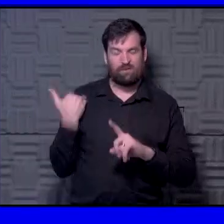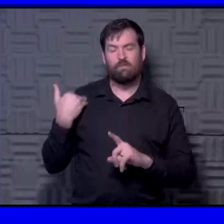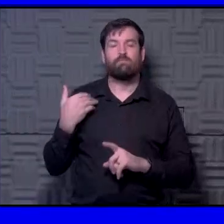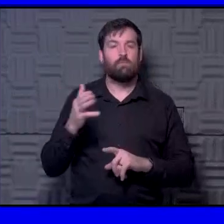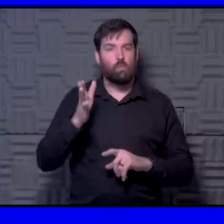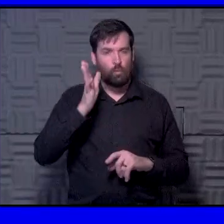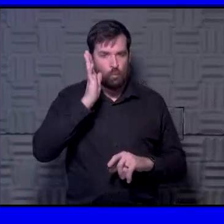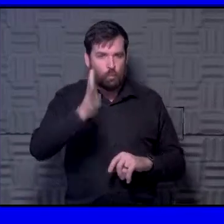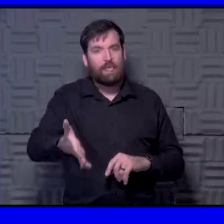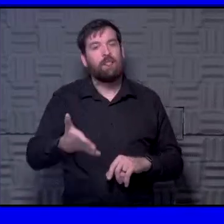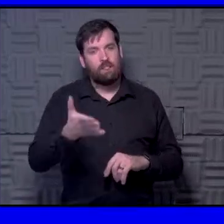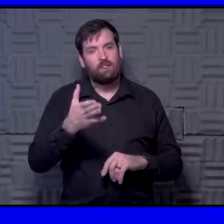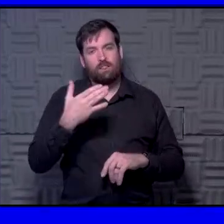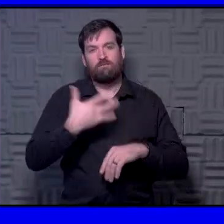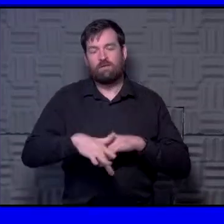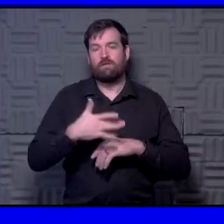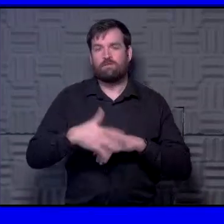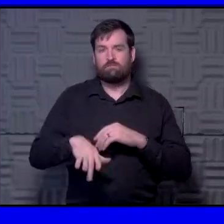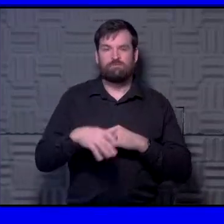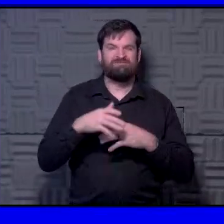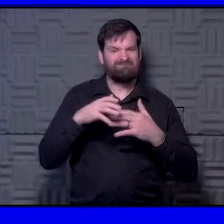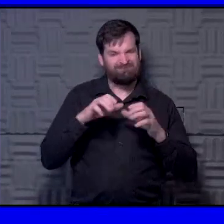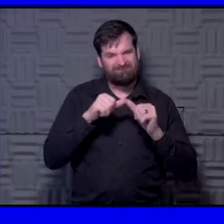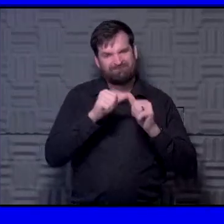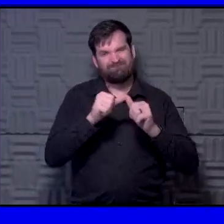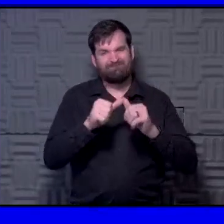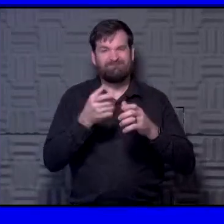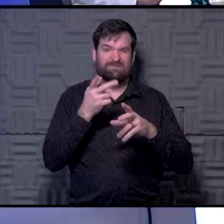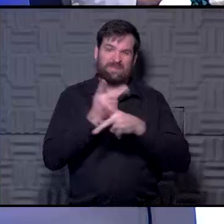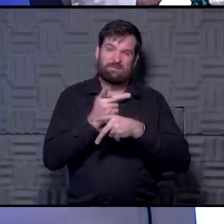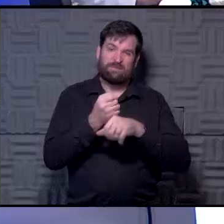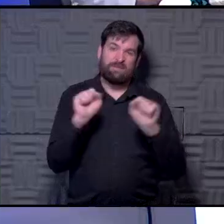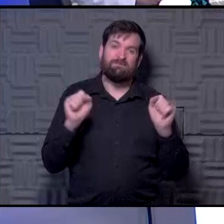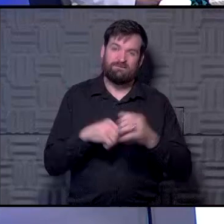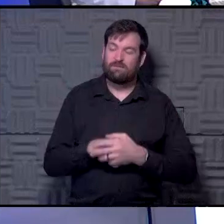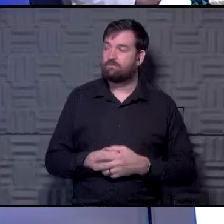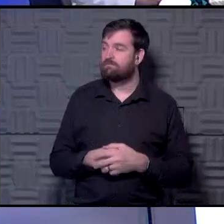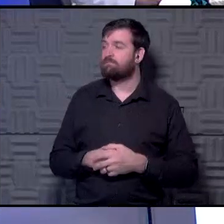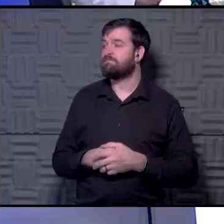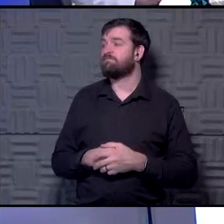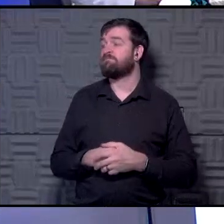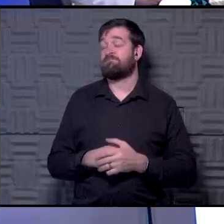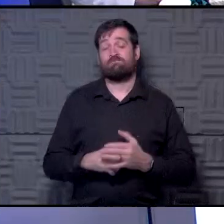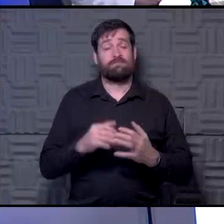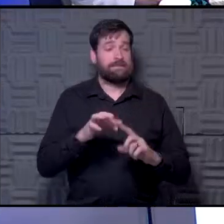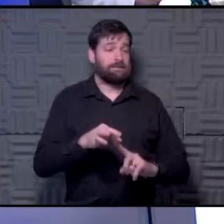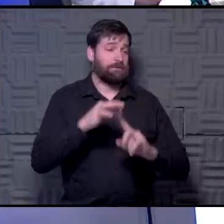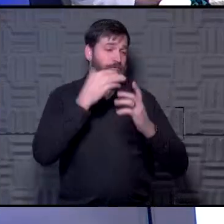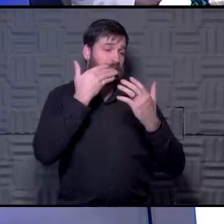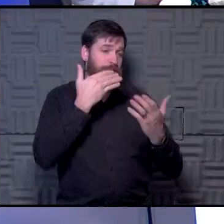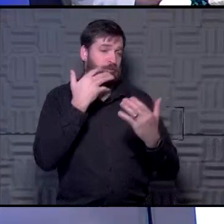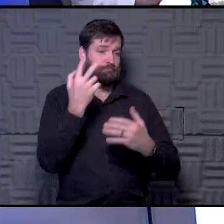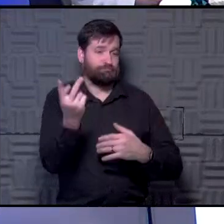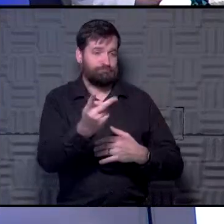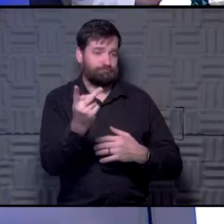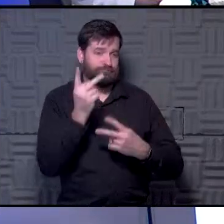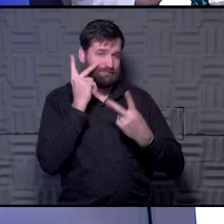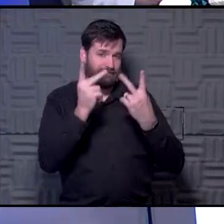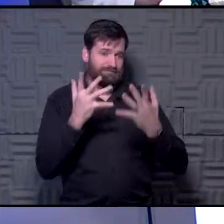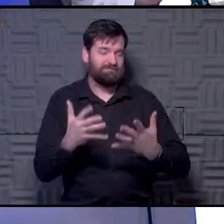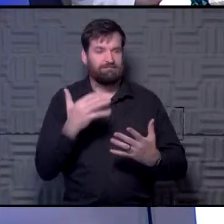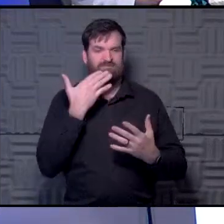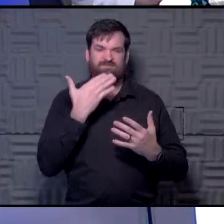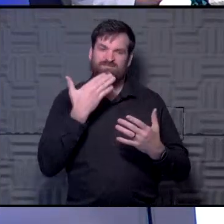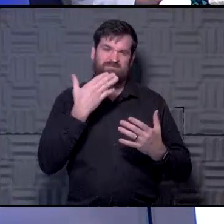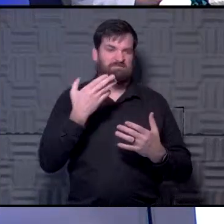time. Just do those things now, be vigilant, and continue to be safe. I want to say a special thank you to our two guests today, because I think y'all are